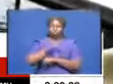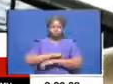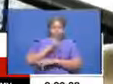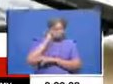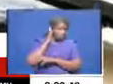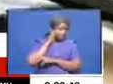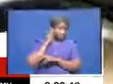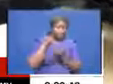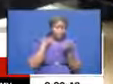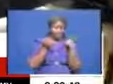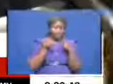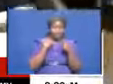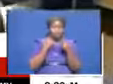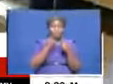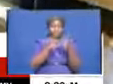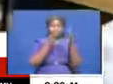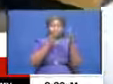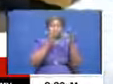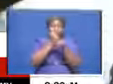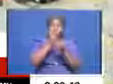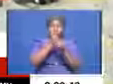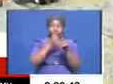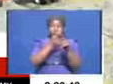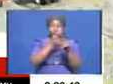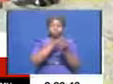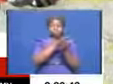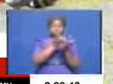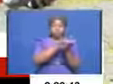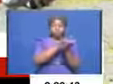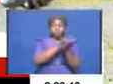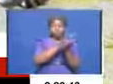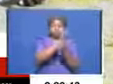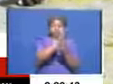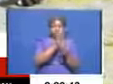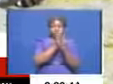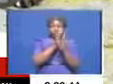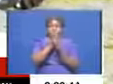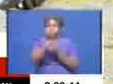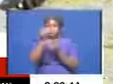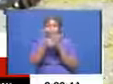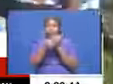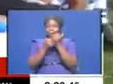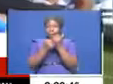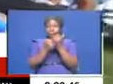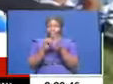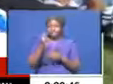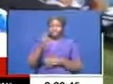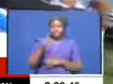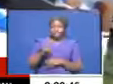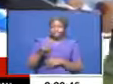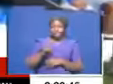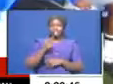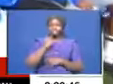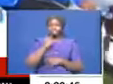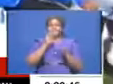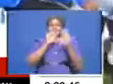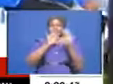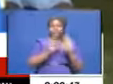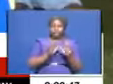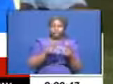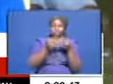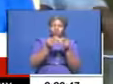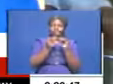funded by the Central Bank of Kenya and other partners. The First Lady underscoring the need to provide equal